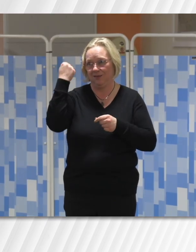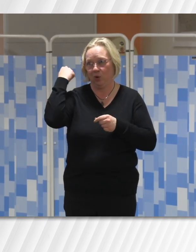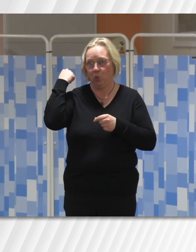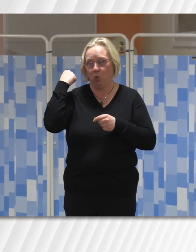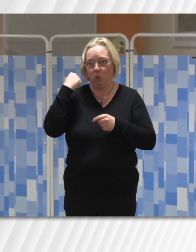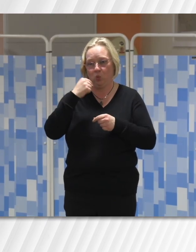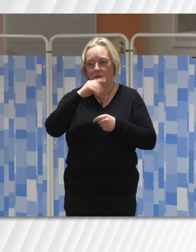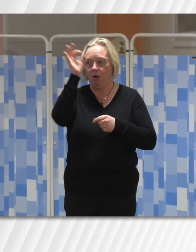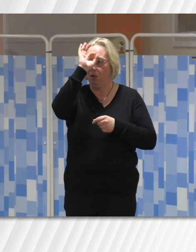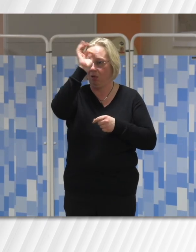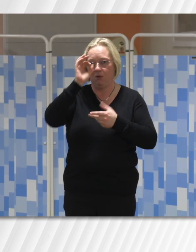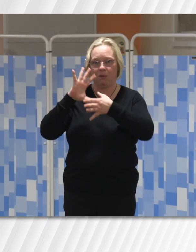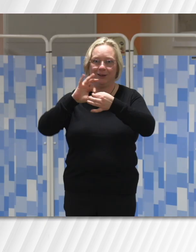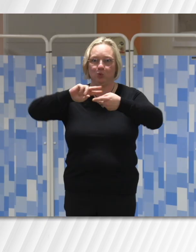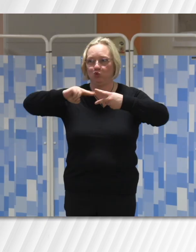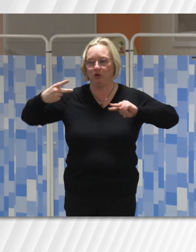recent.